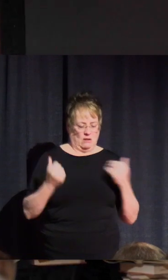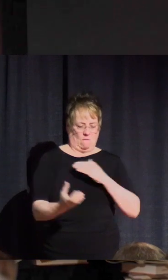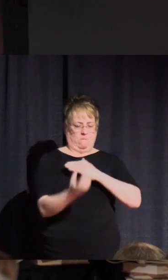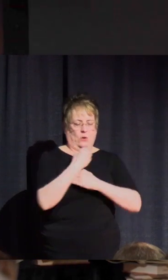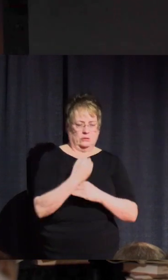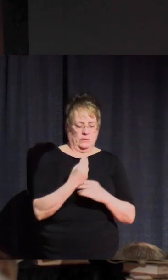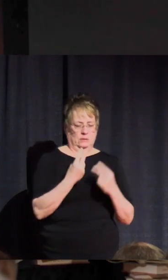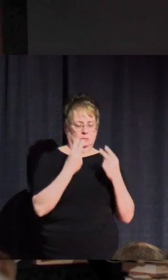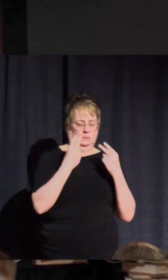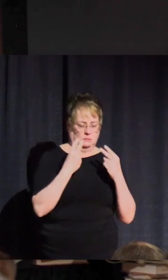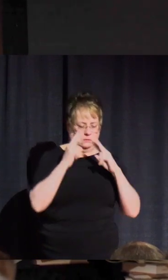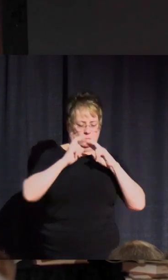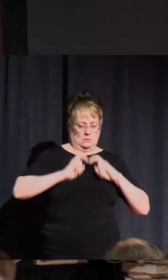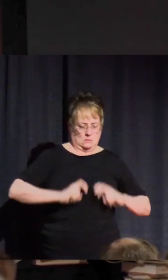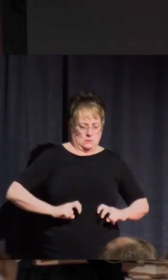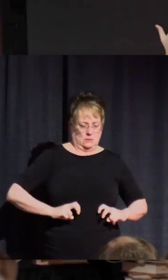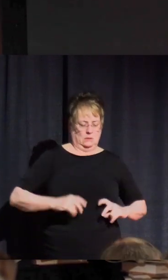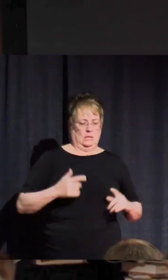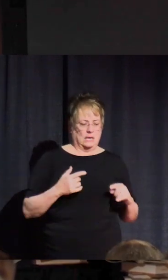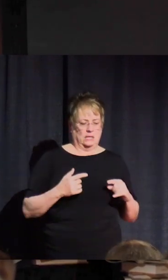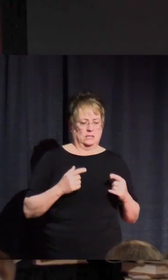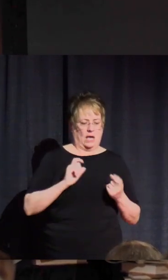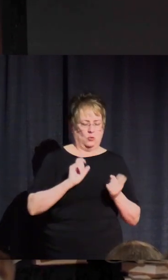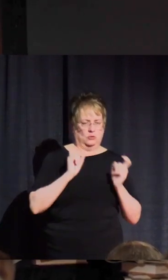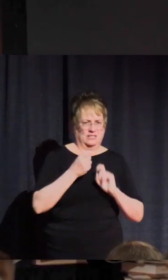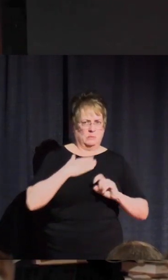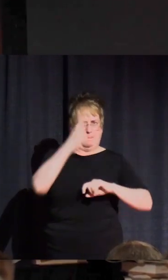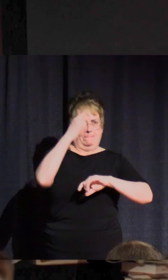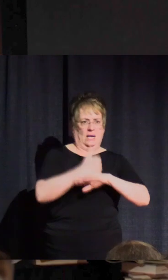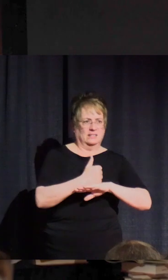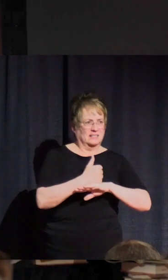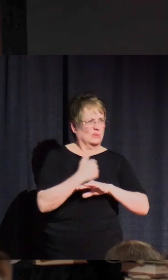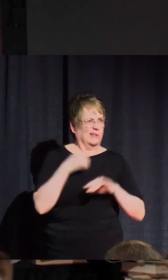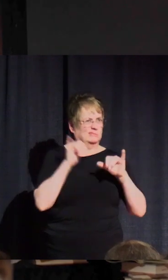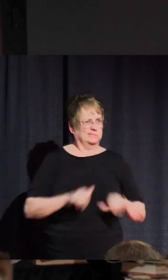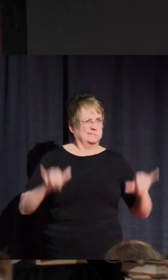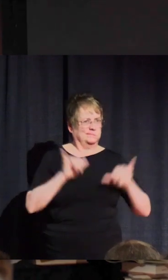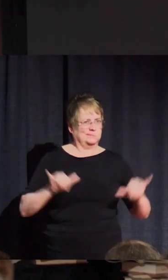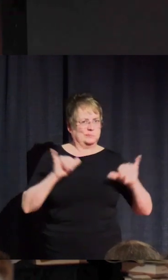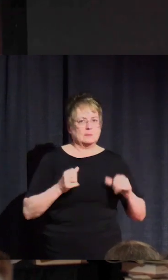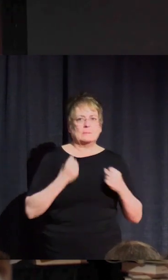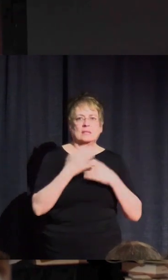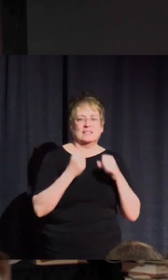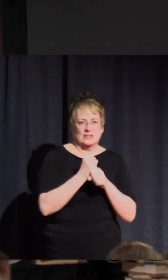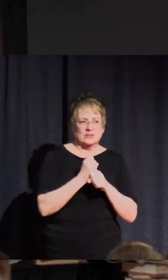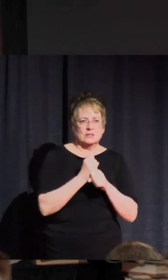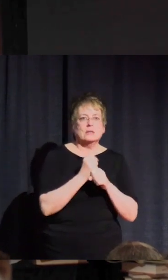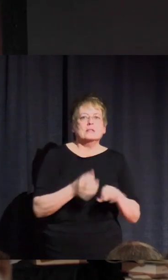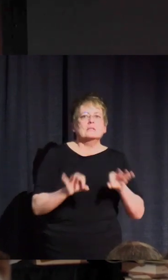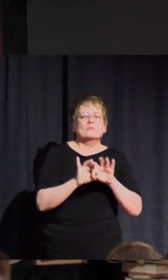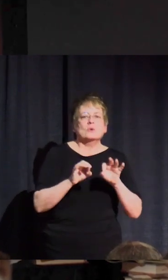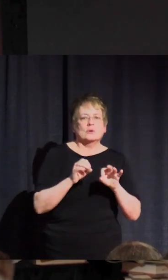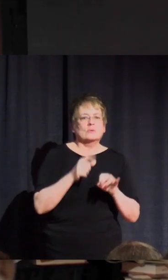belief patterns that has kept me silenced and stuck for years. And we would be remiss if we did not have an